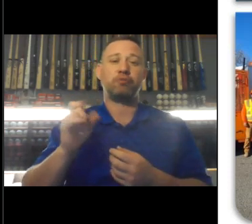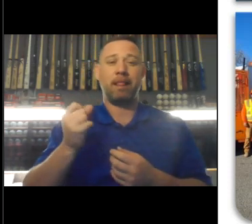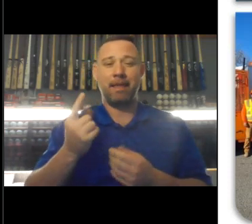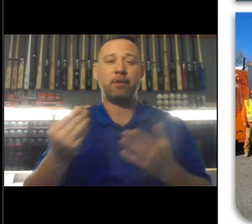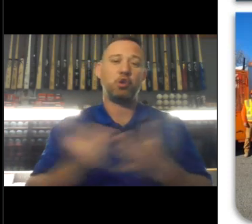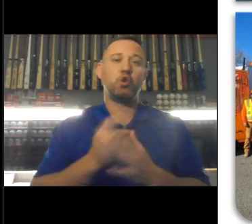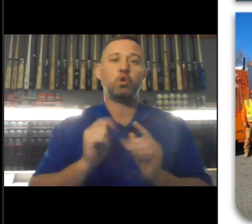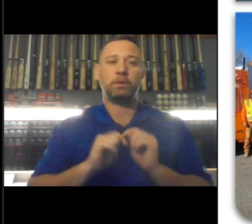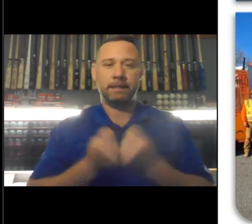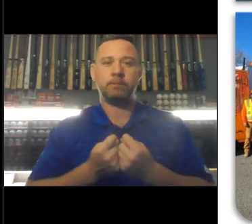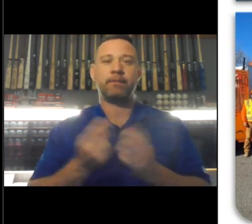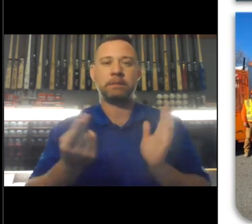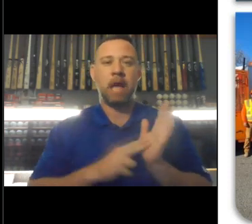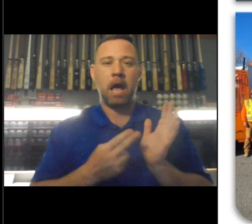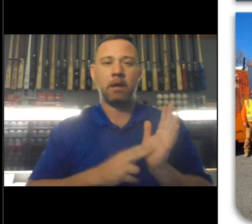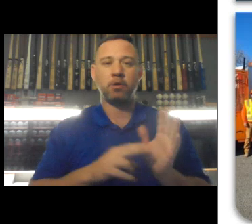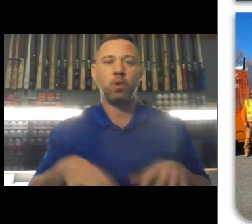to adopt a